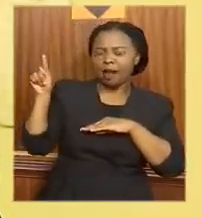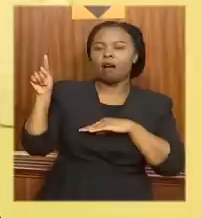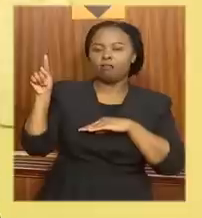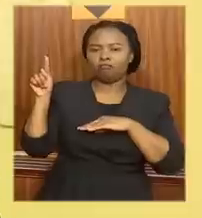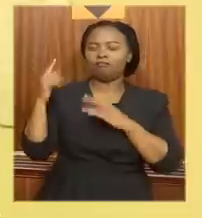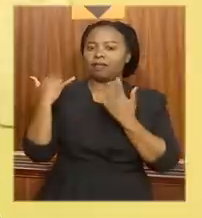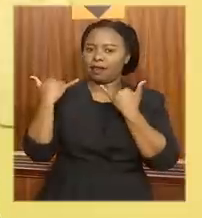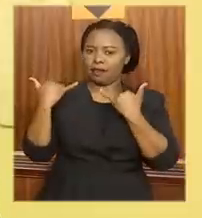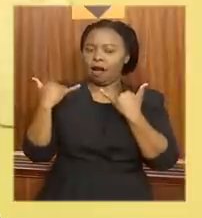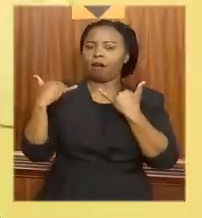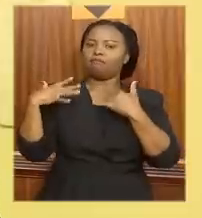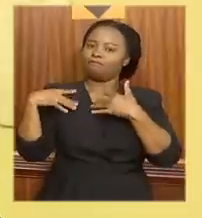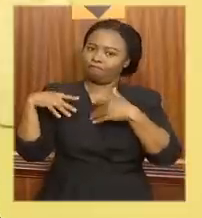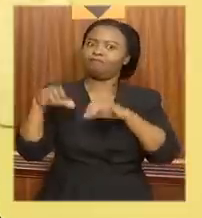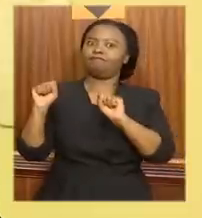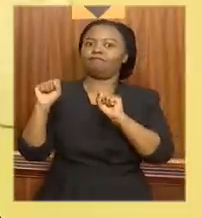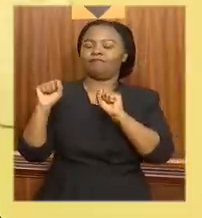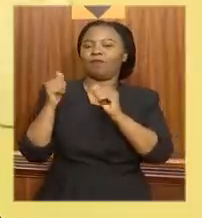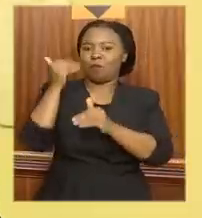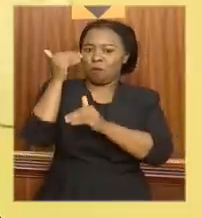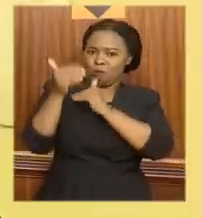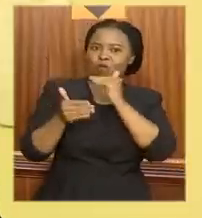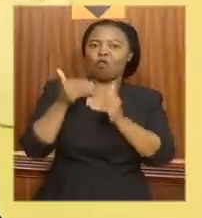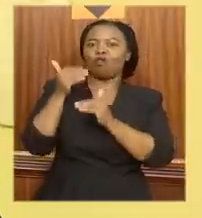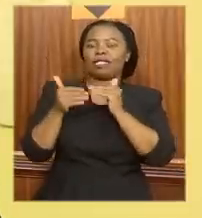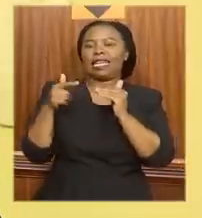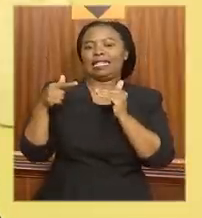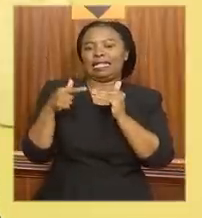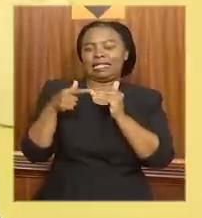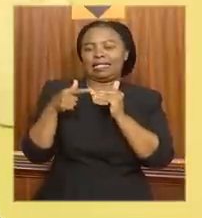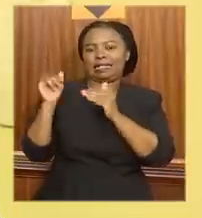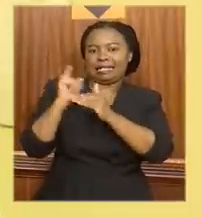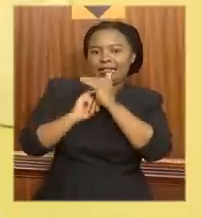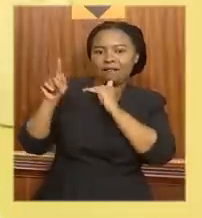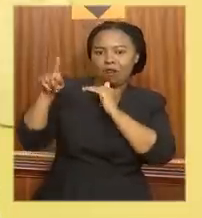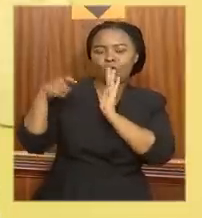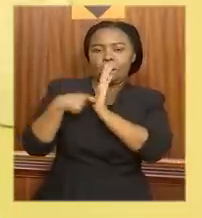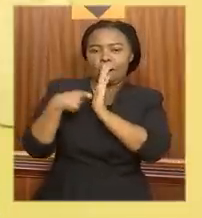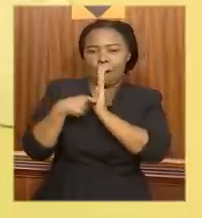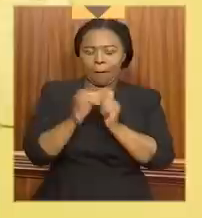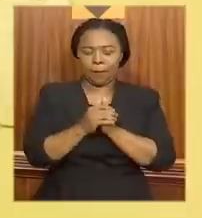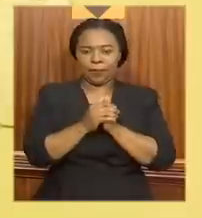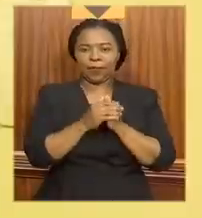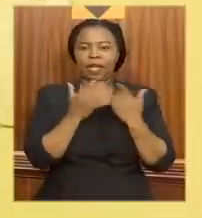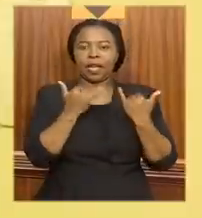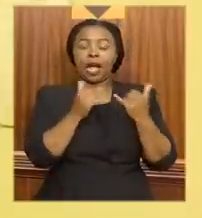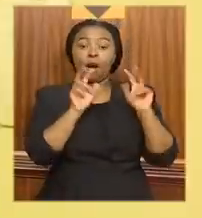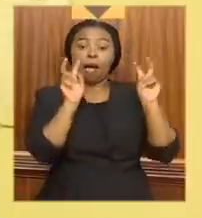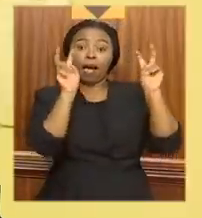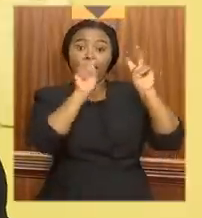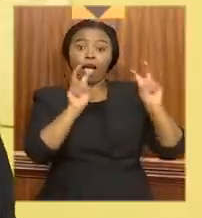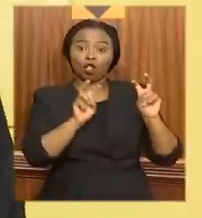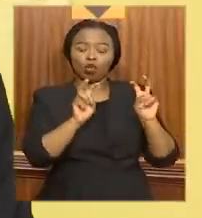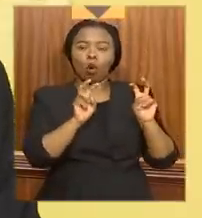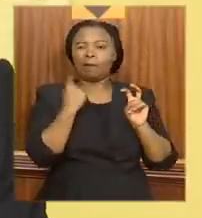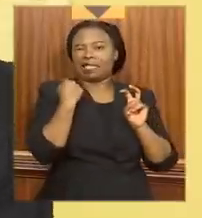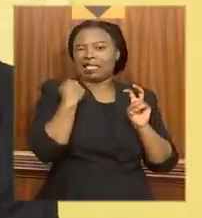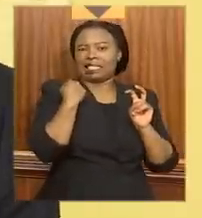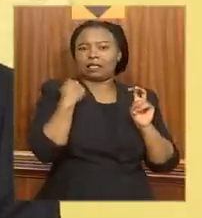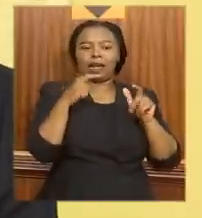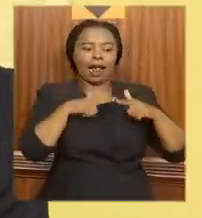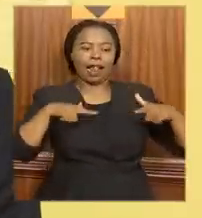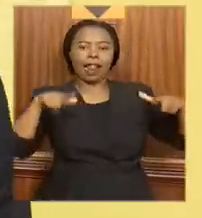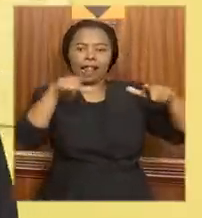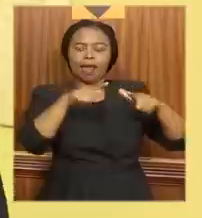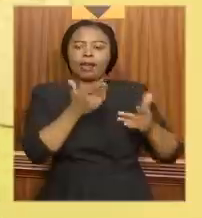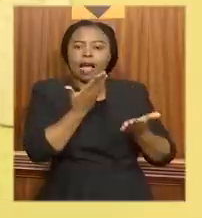taking advantage of this process. Eskom recently made land available next to its